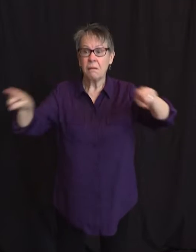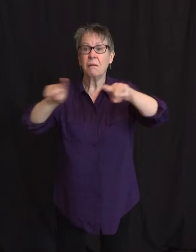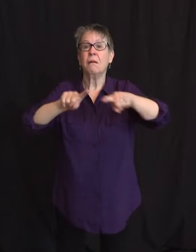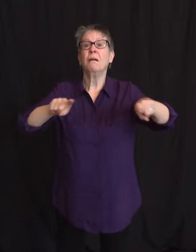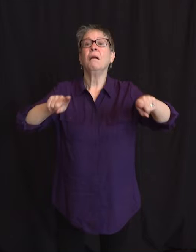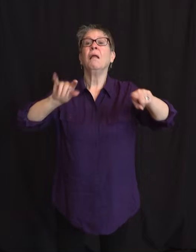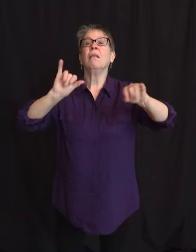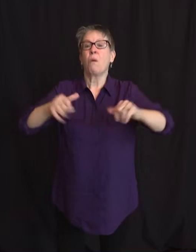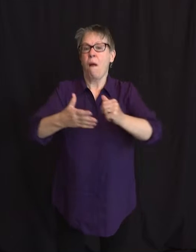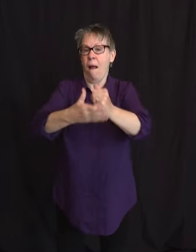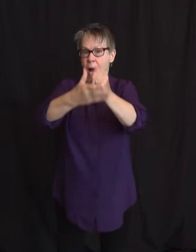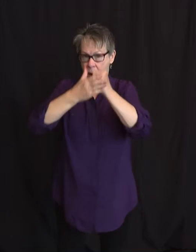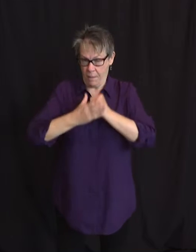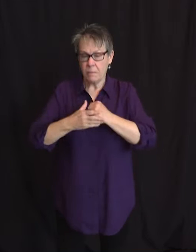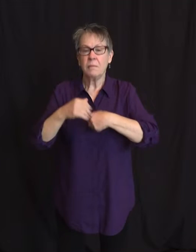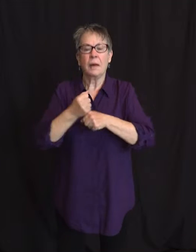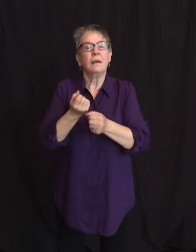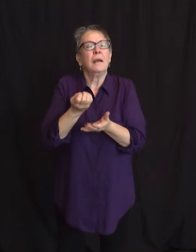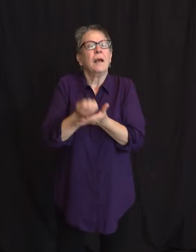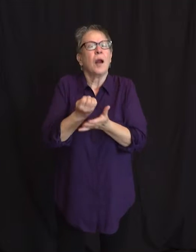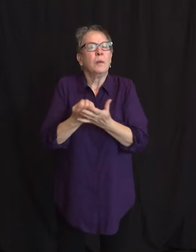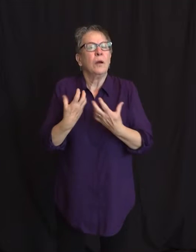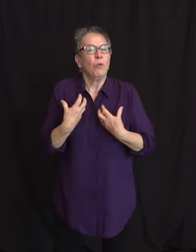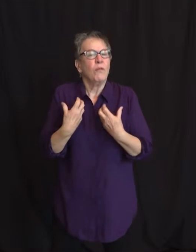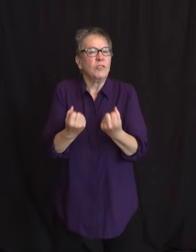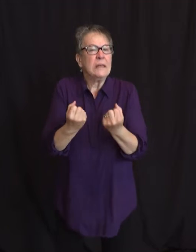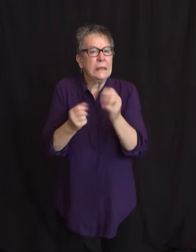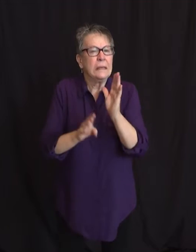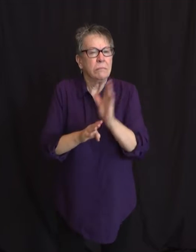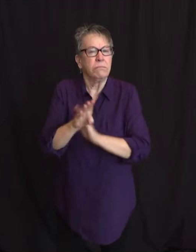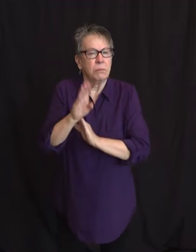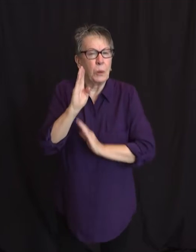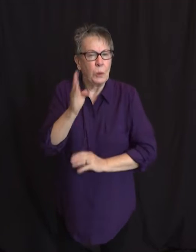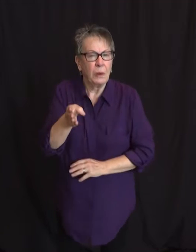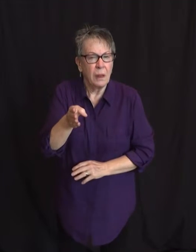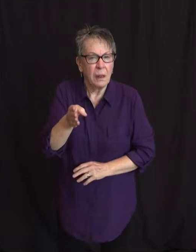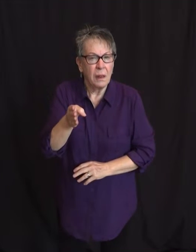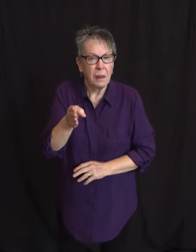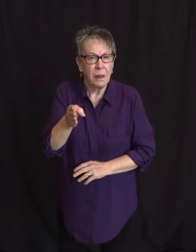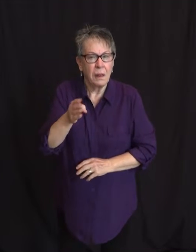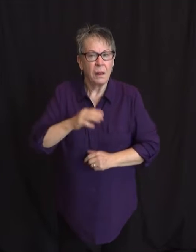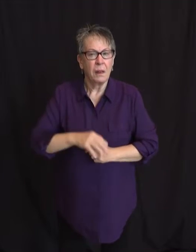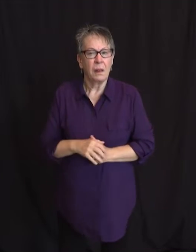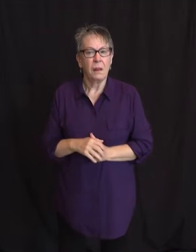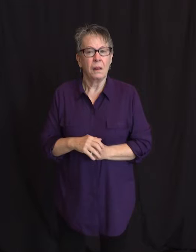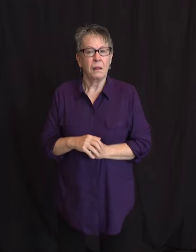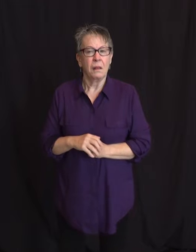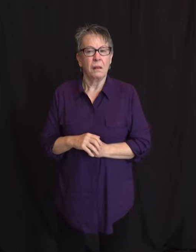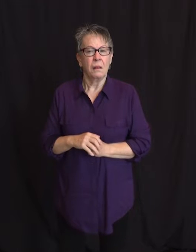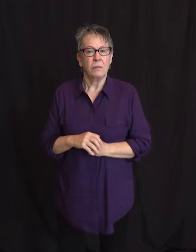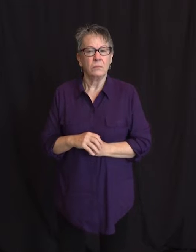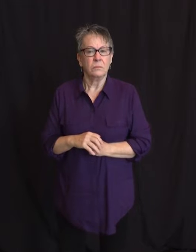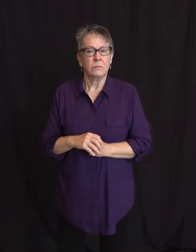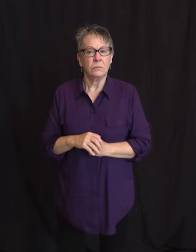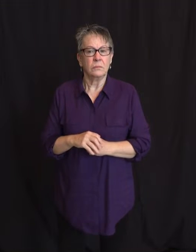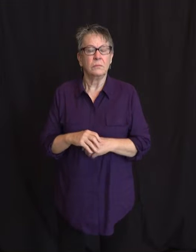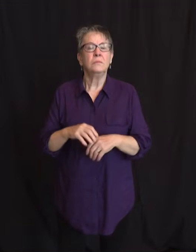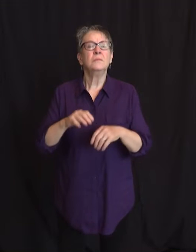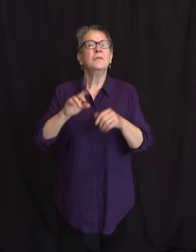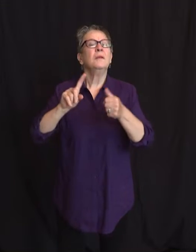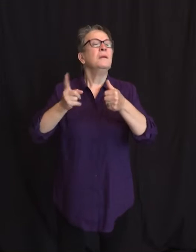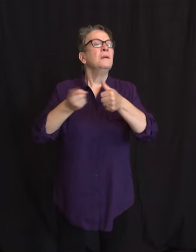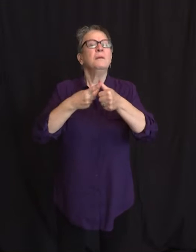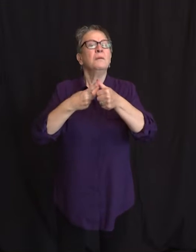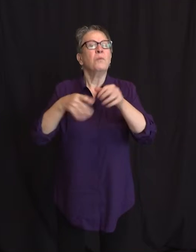health. That is what will guide us. That's the order in which we must proceed. It means that before we reopen non-essential